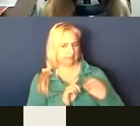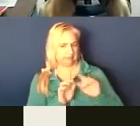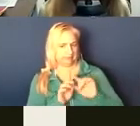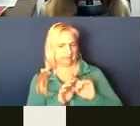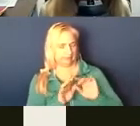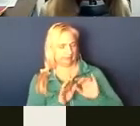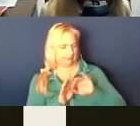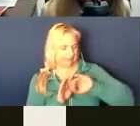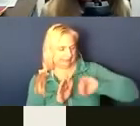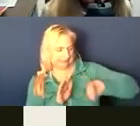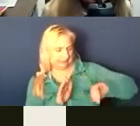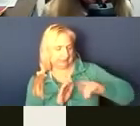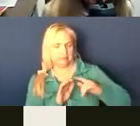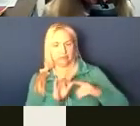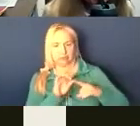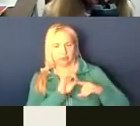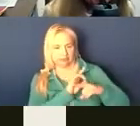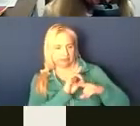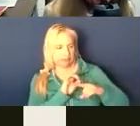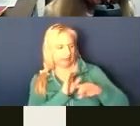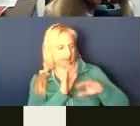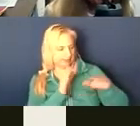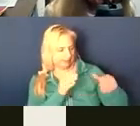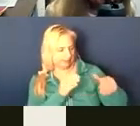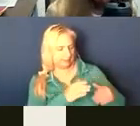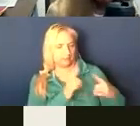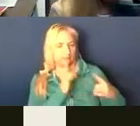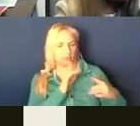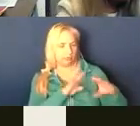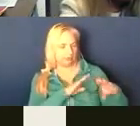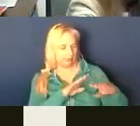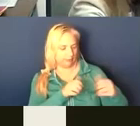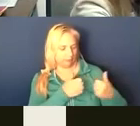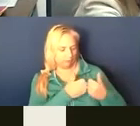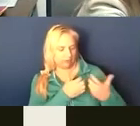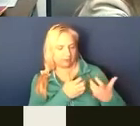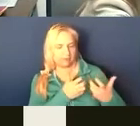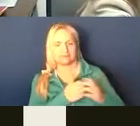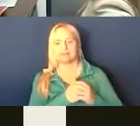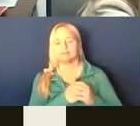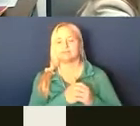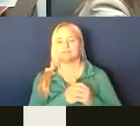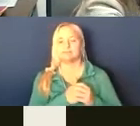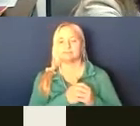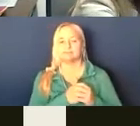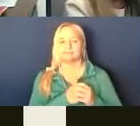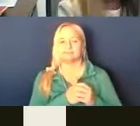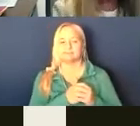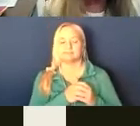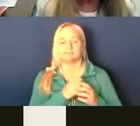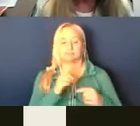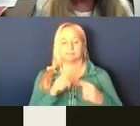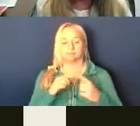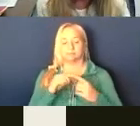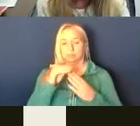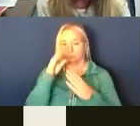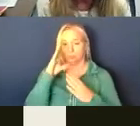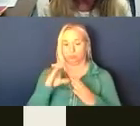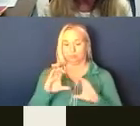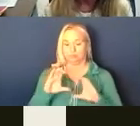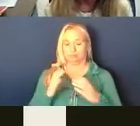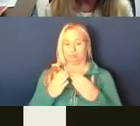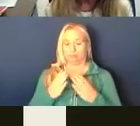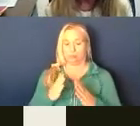discipline with students that have behavior challenges. So when students aren't in the classroom,